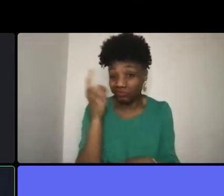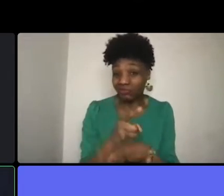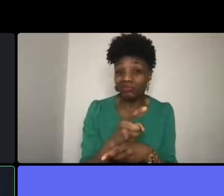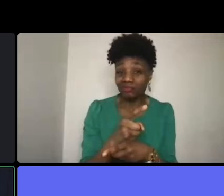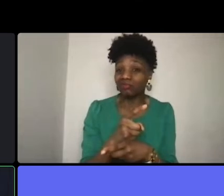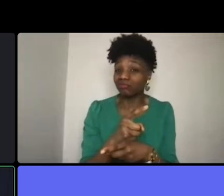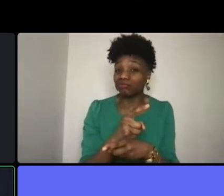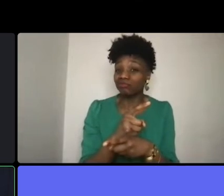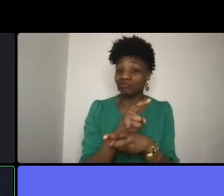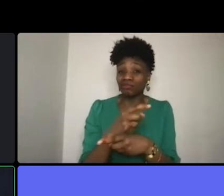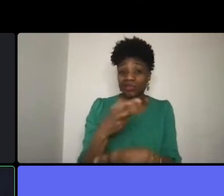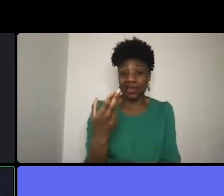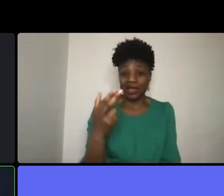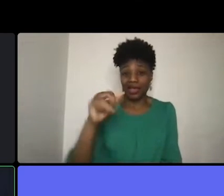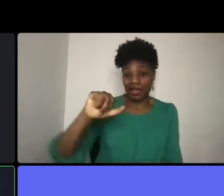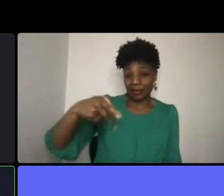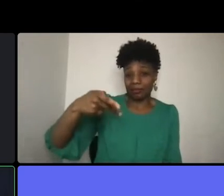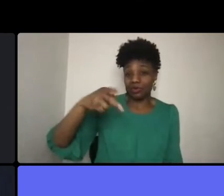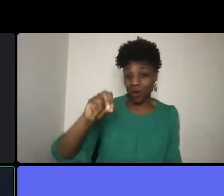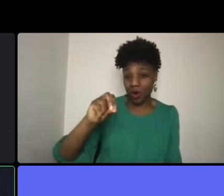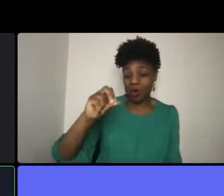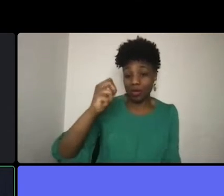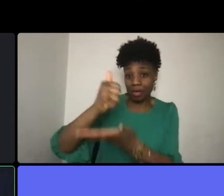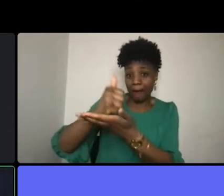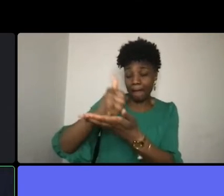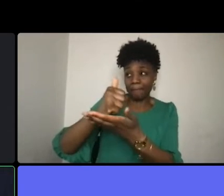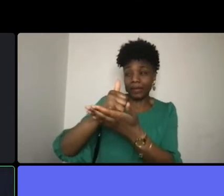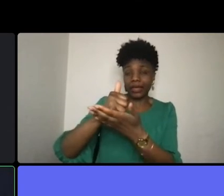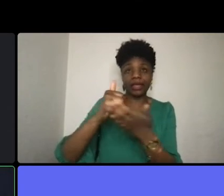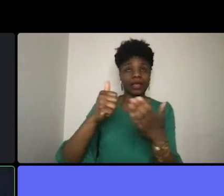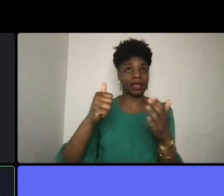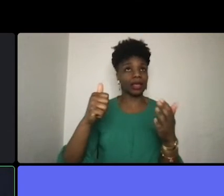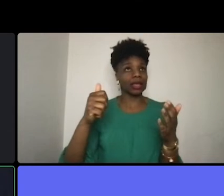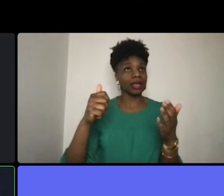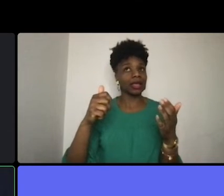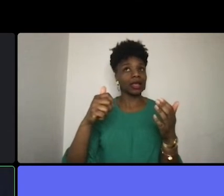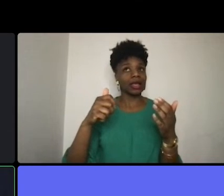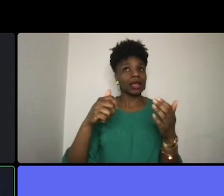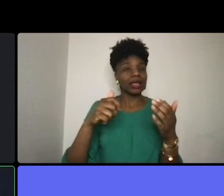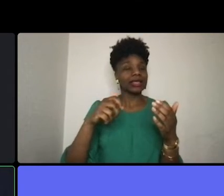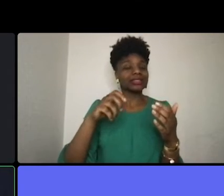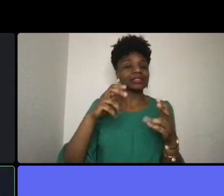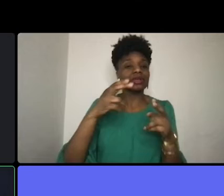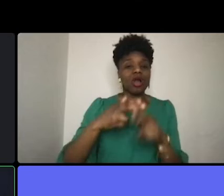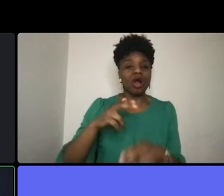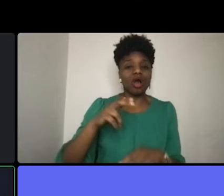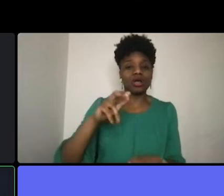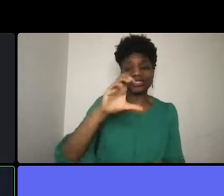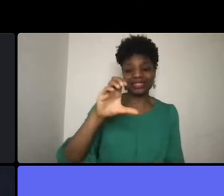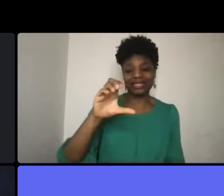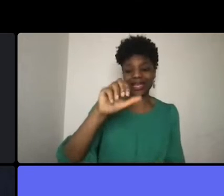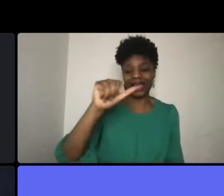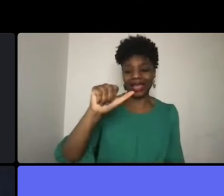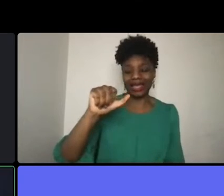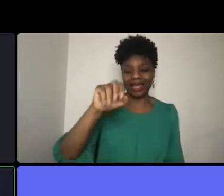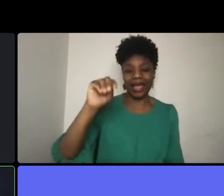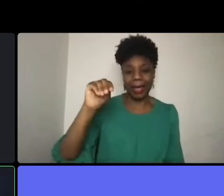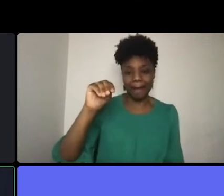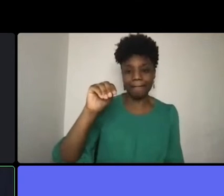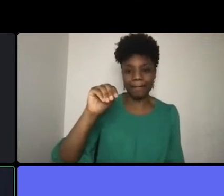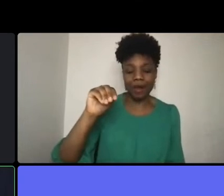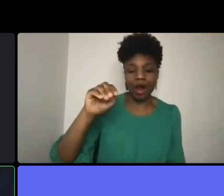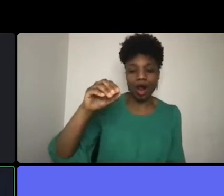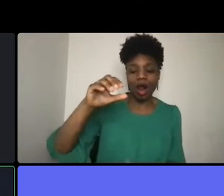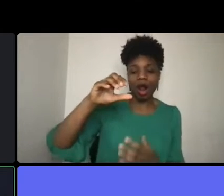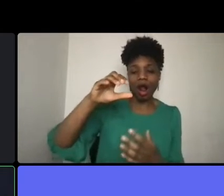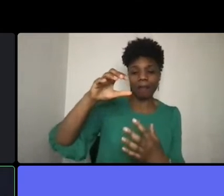And hypnotherapy falls under complementary and alternative medicine, CAM. count. And Okay,